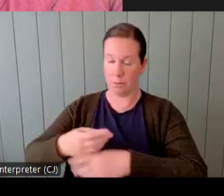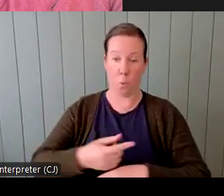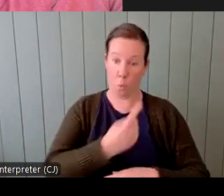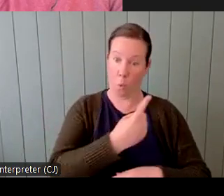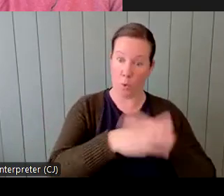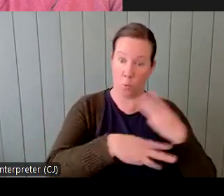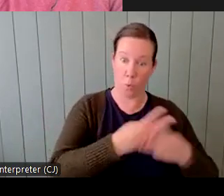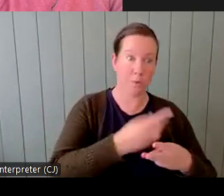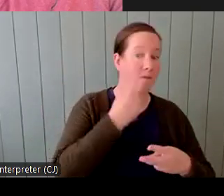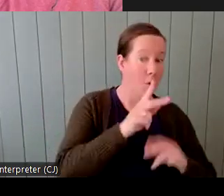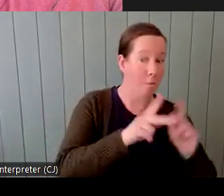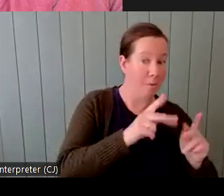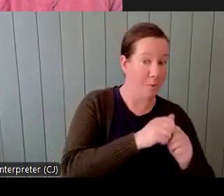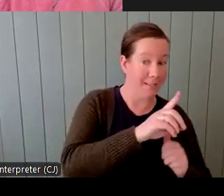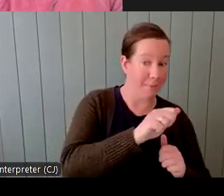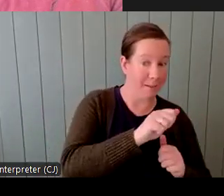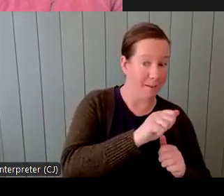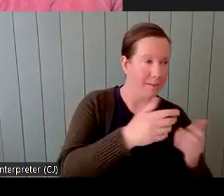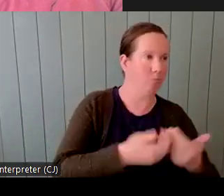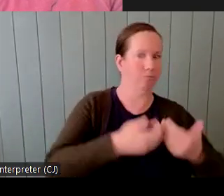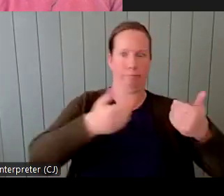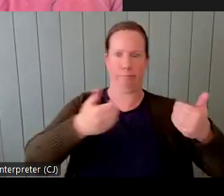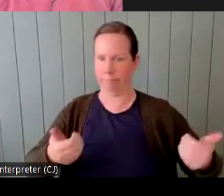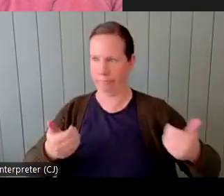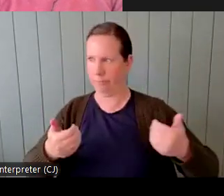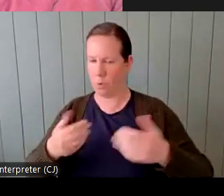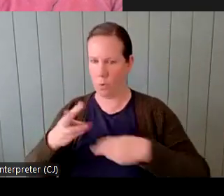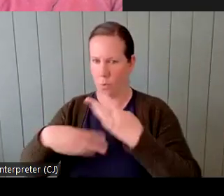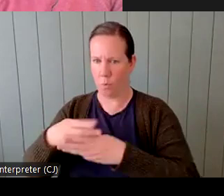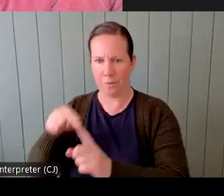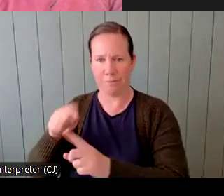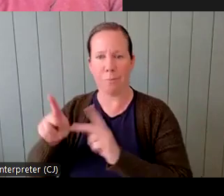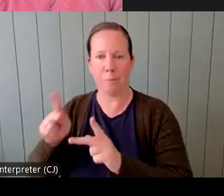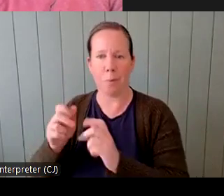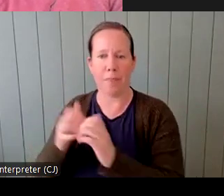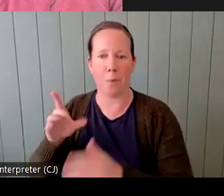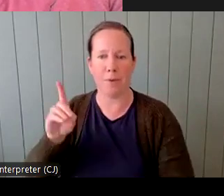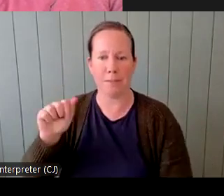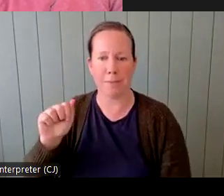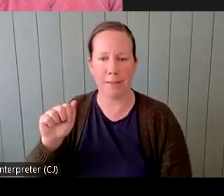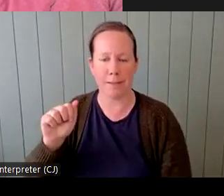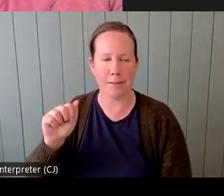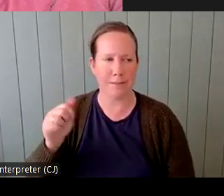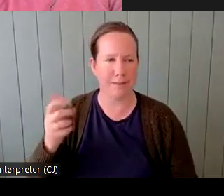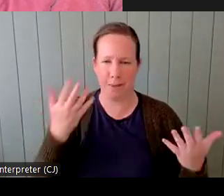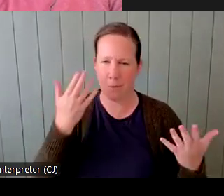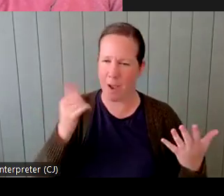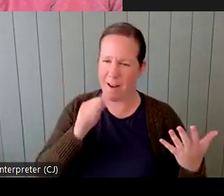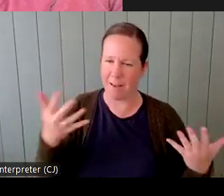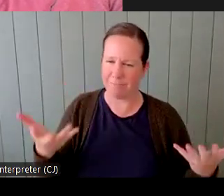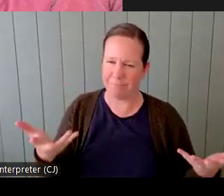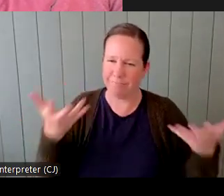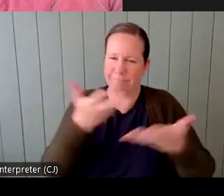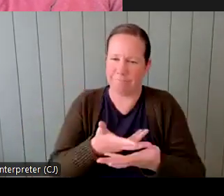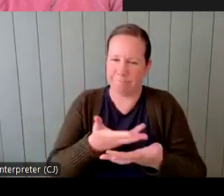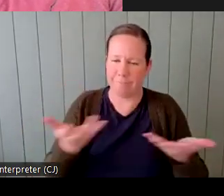disabilities and one for people without disabilities. And it is this quest that has made me work initially with the